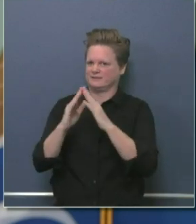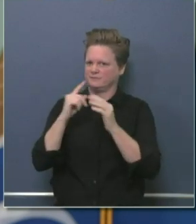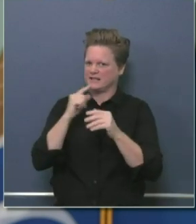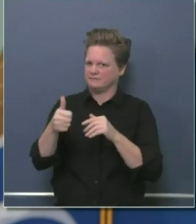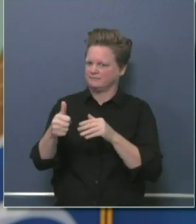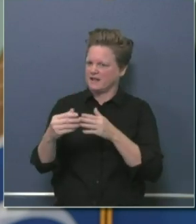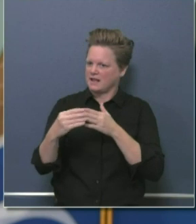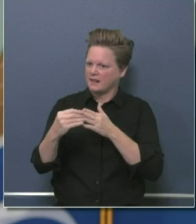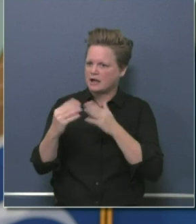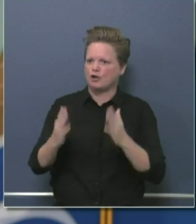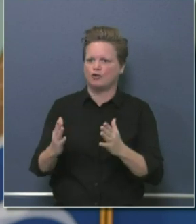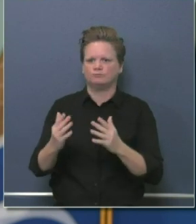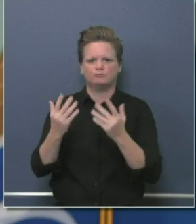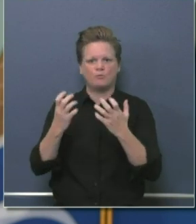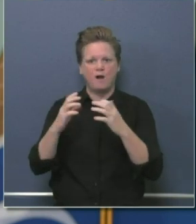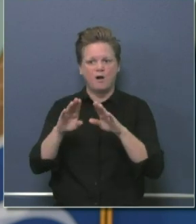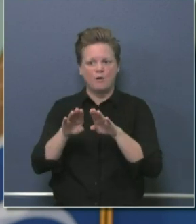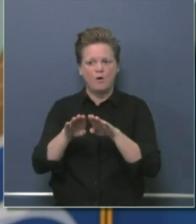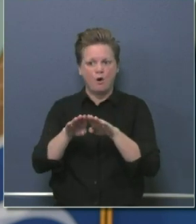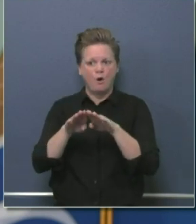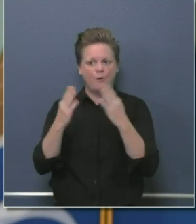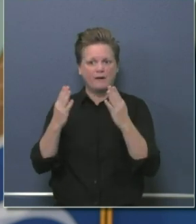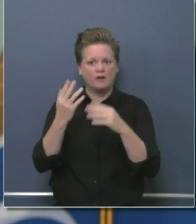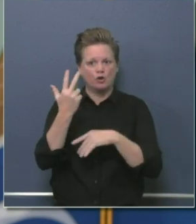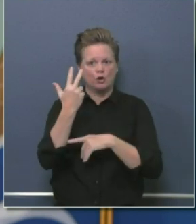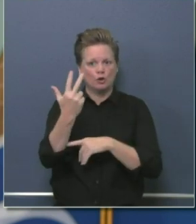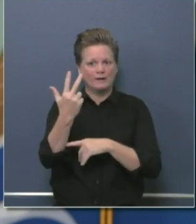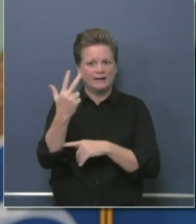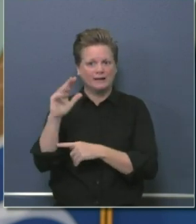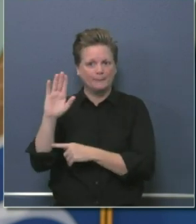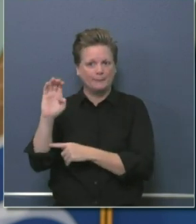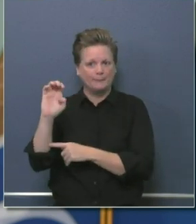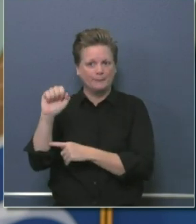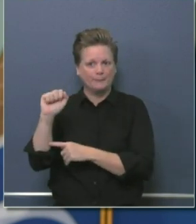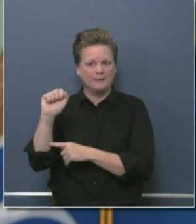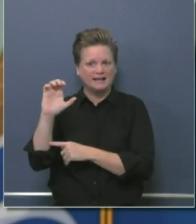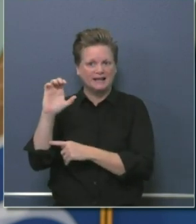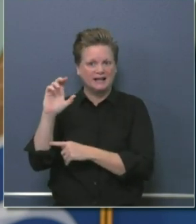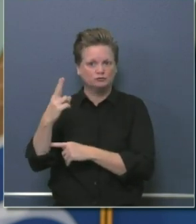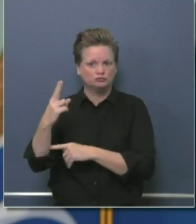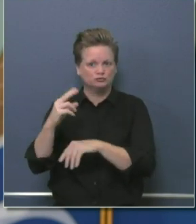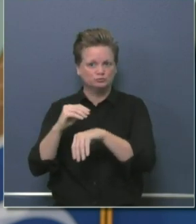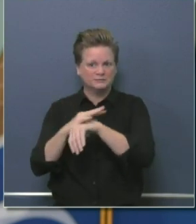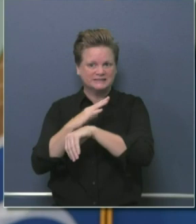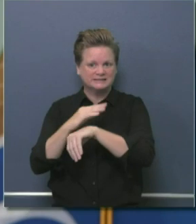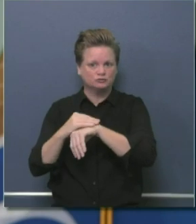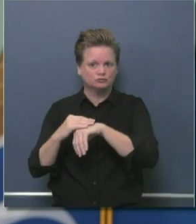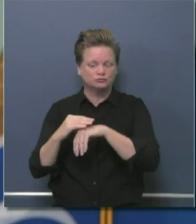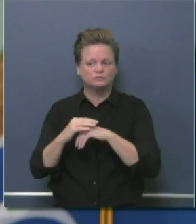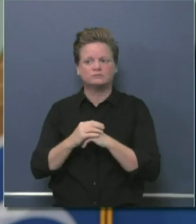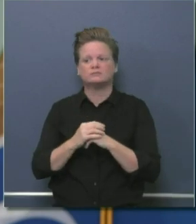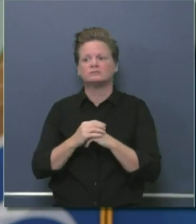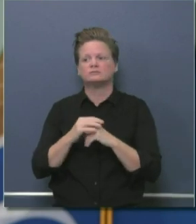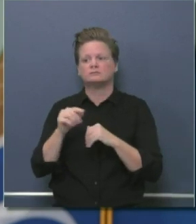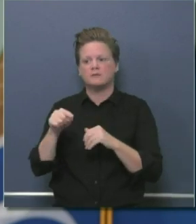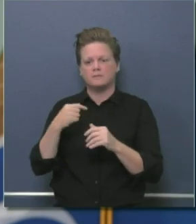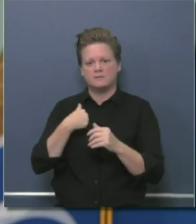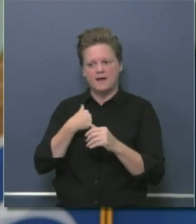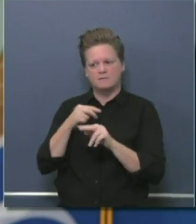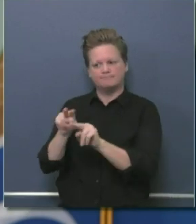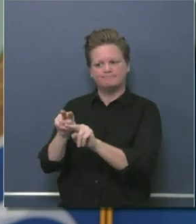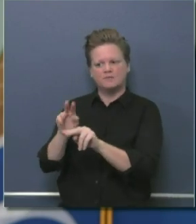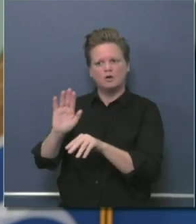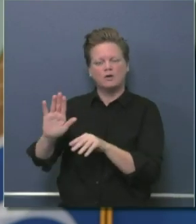beaches yesterday, 2 the prior day reopening, and to the leadership there, to their credit,